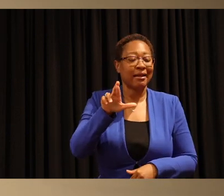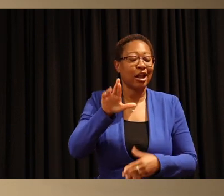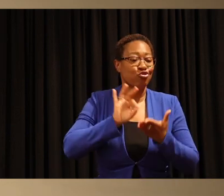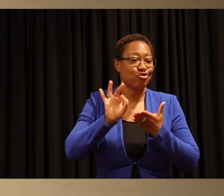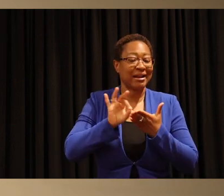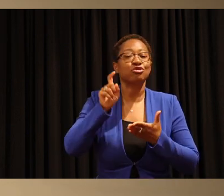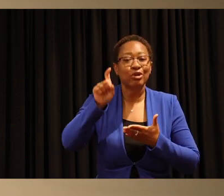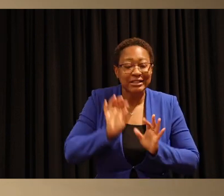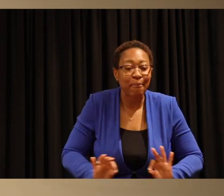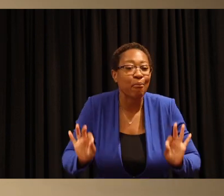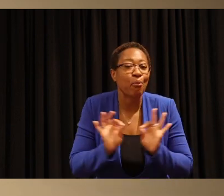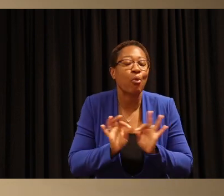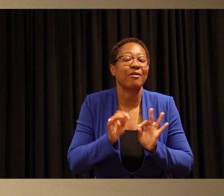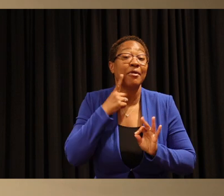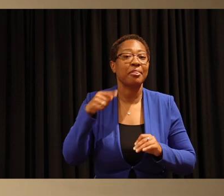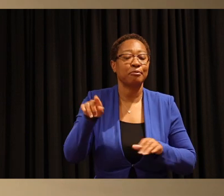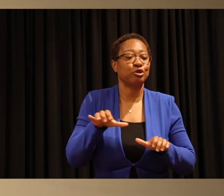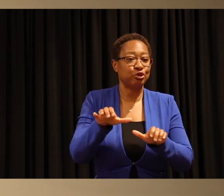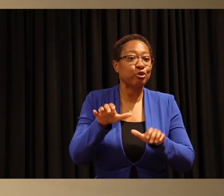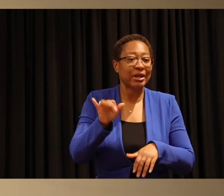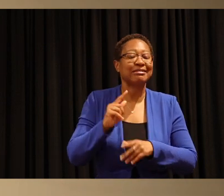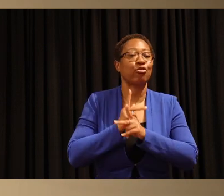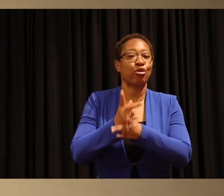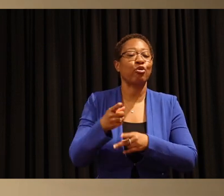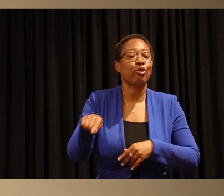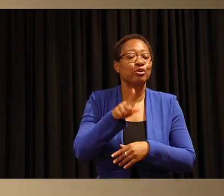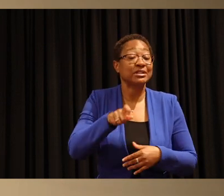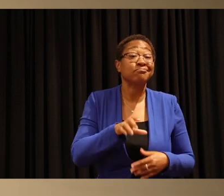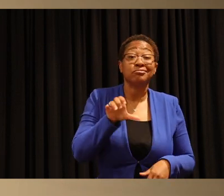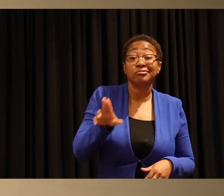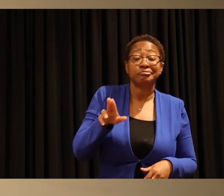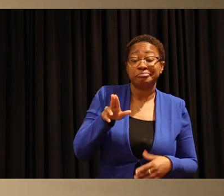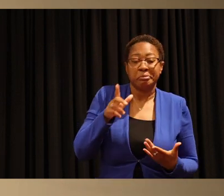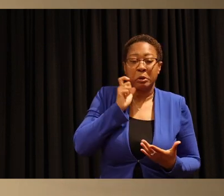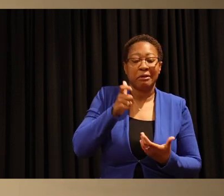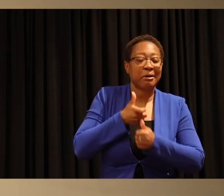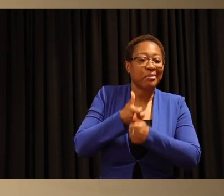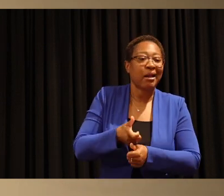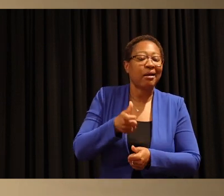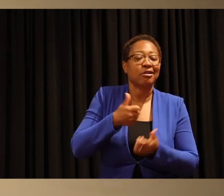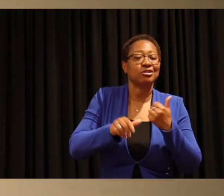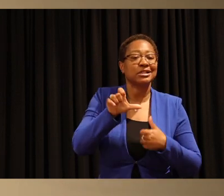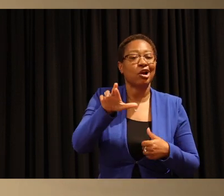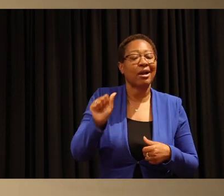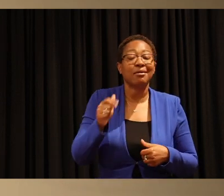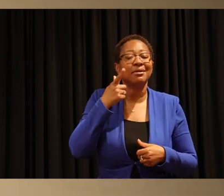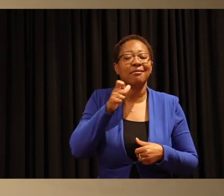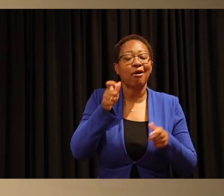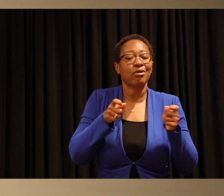So they are incented to do it. Credit unions do not have to comply with CRA. They're not regulated like banks